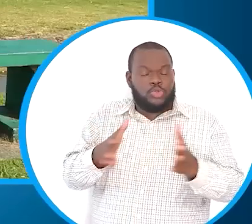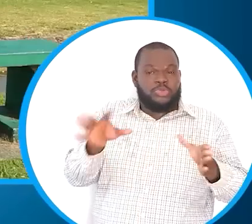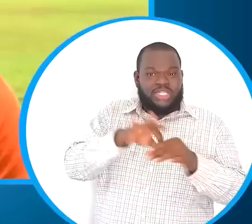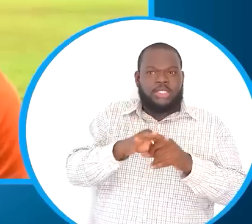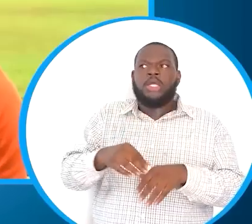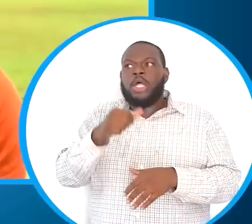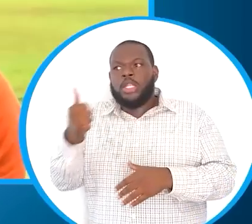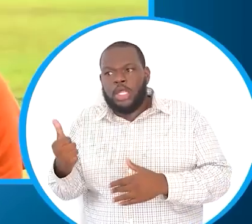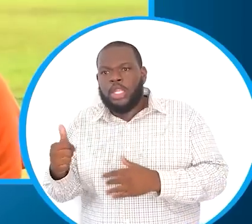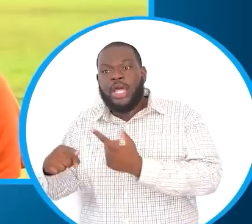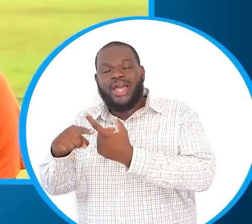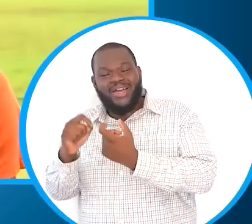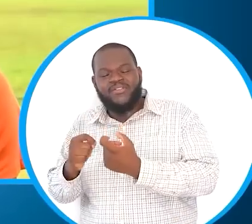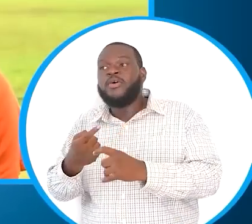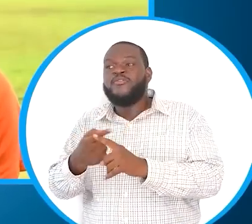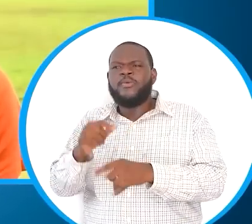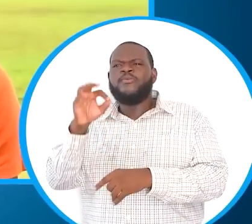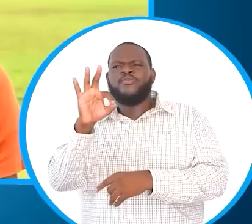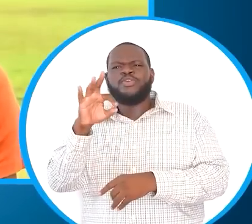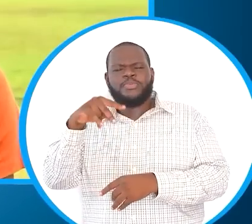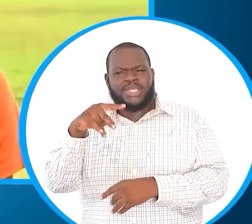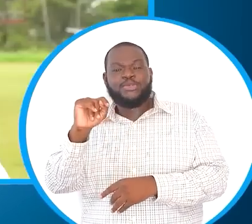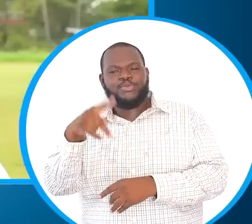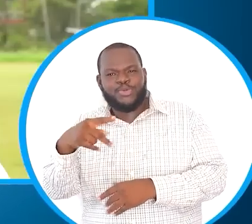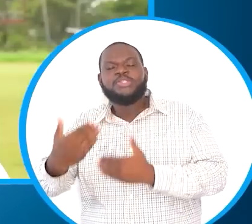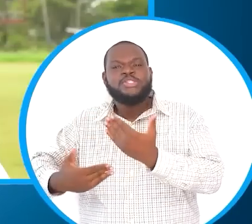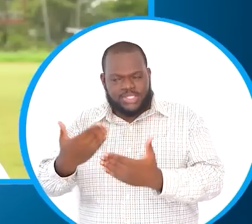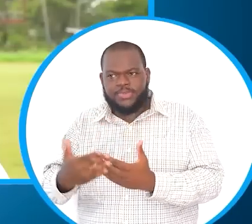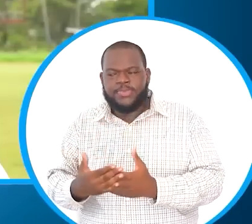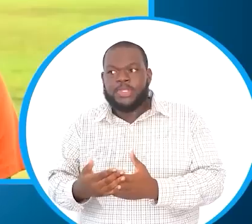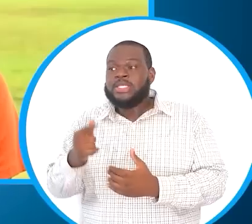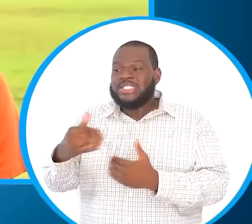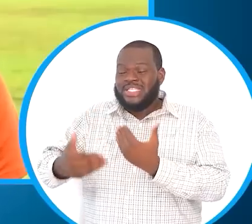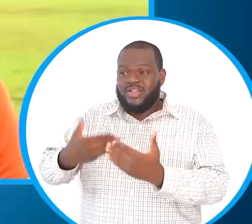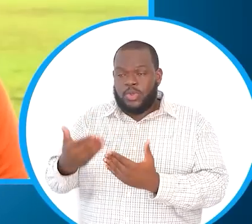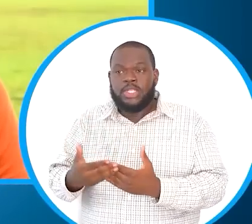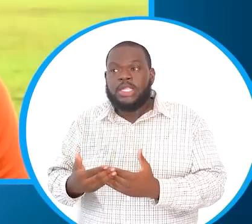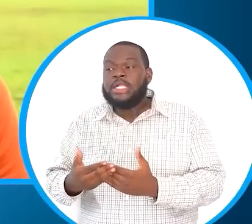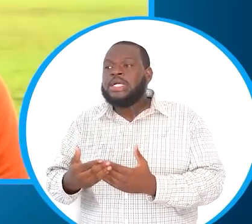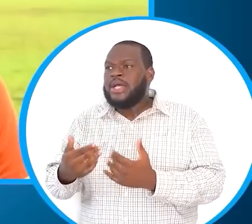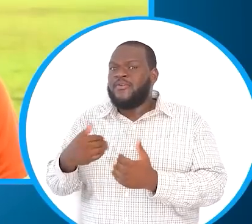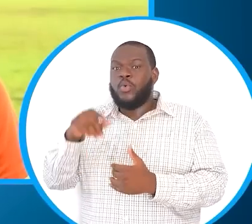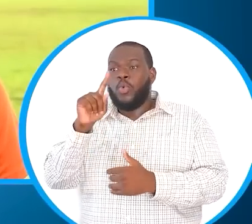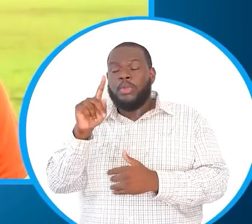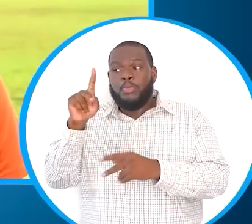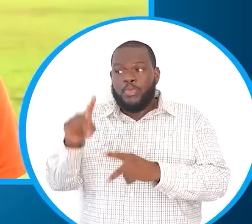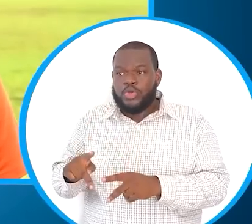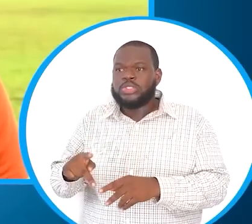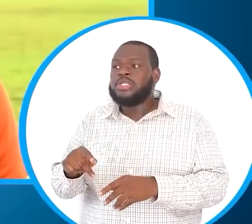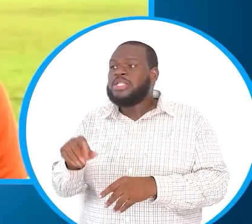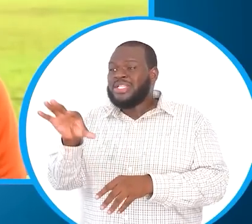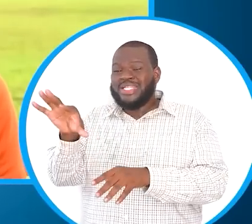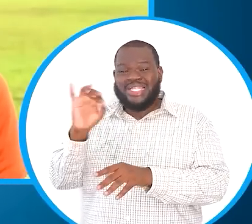general elections. And the other half will be elected through the first-past-the-post system. This system allows for one candidate to